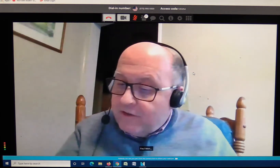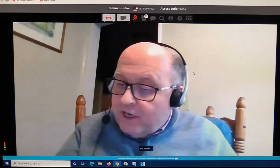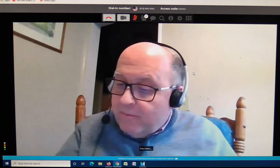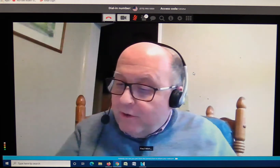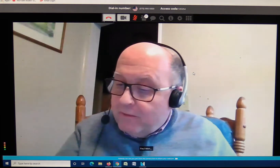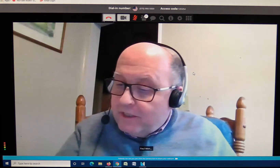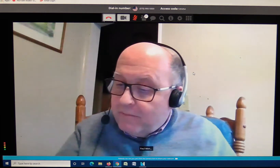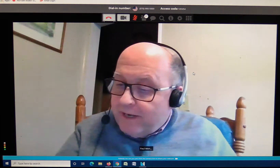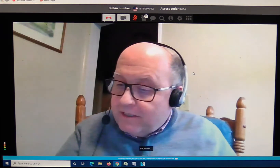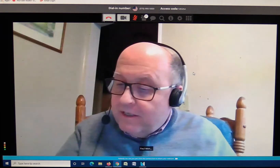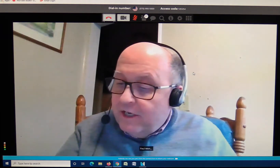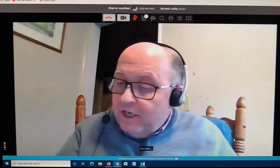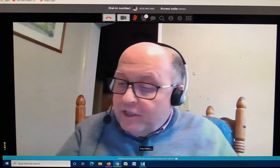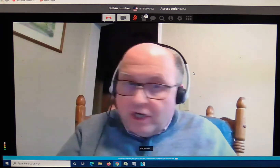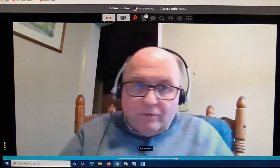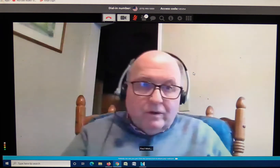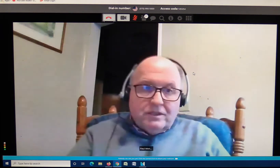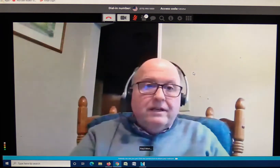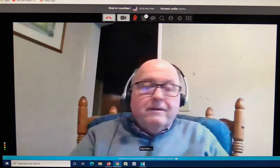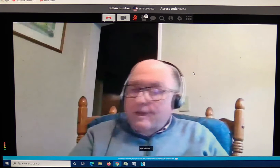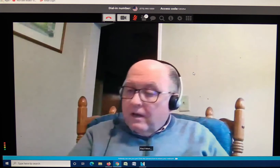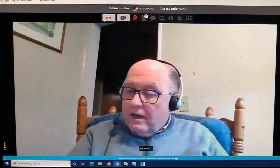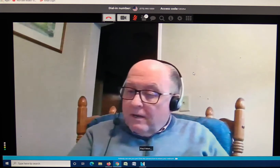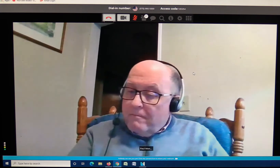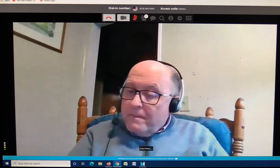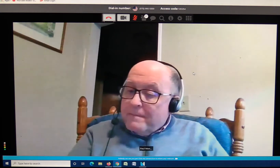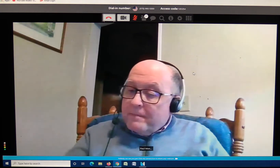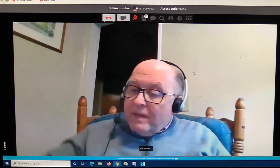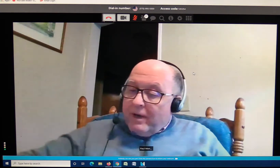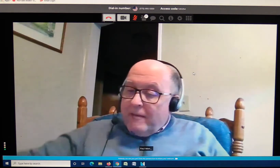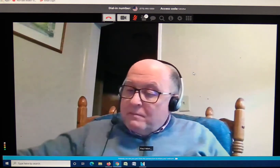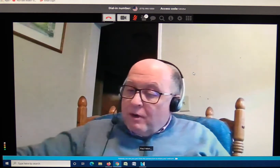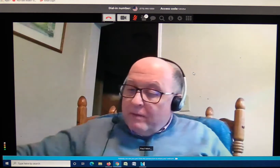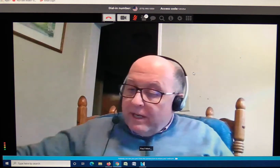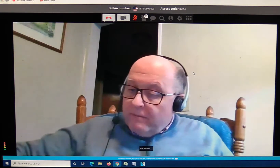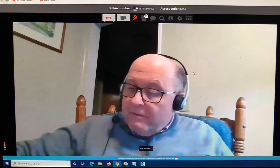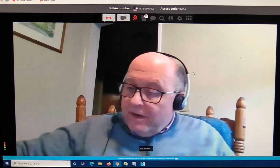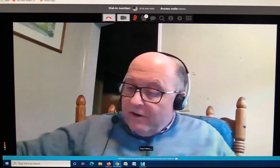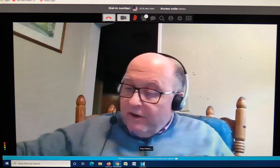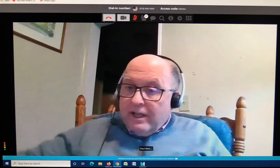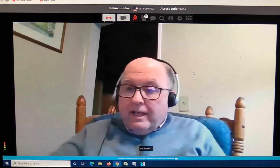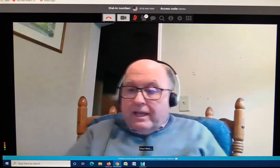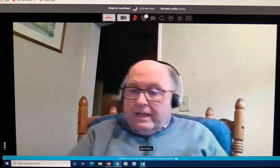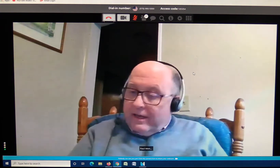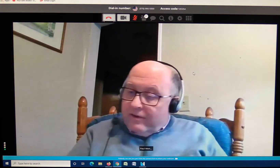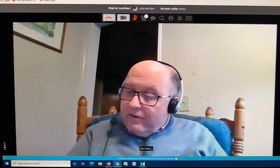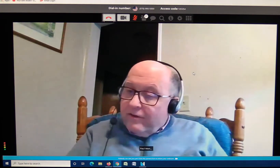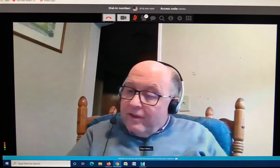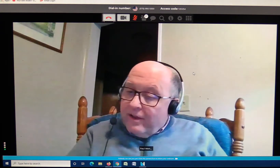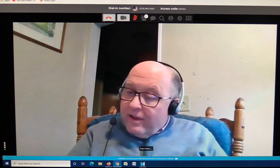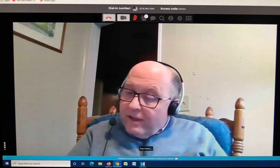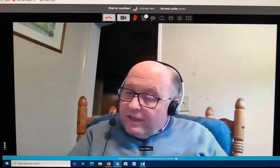includes Kevin Charbonneau, Melissa Pedersen, John Wilson, and my name is Paul Manette. I'm the mayor.